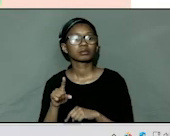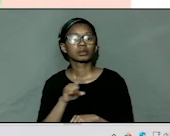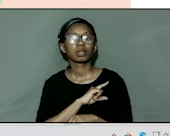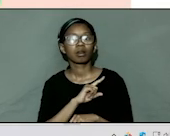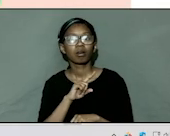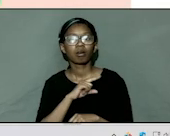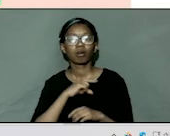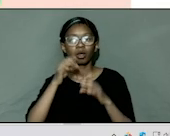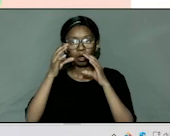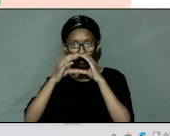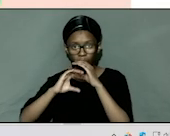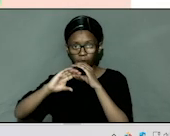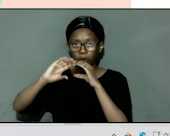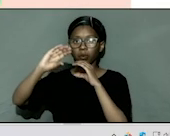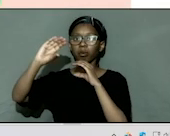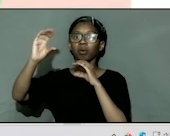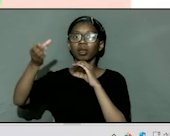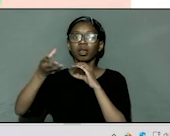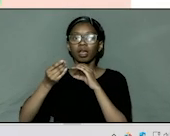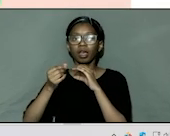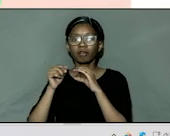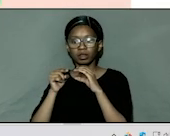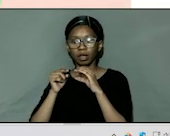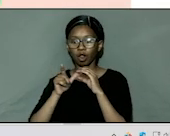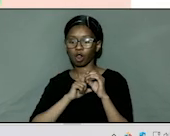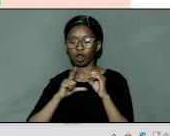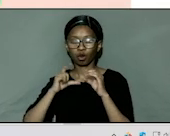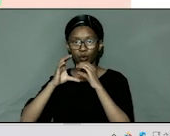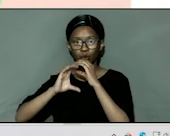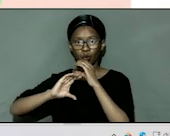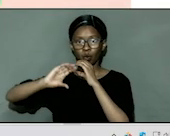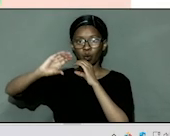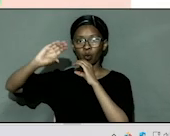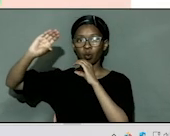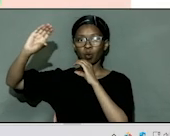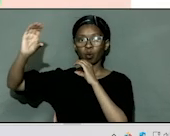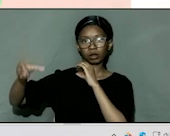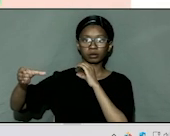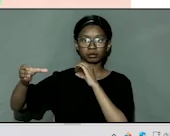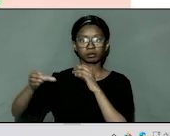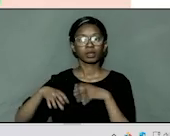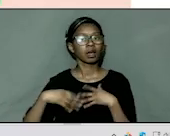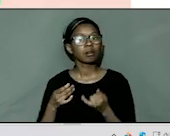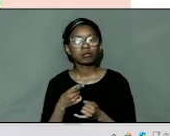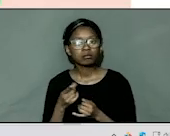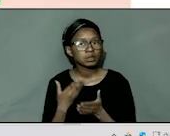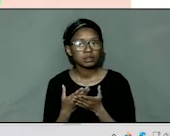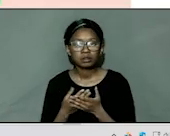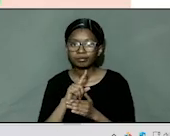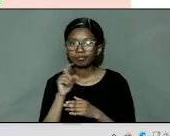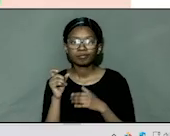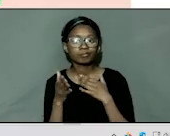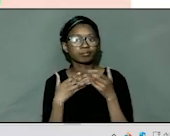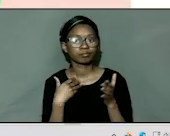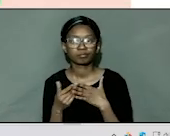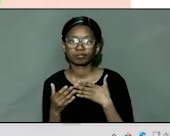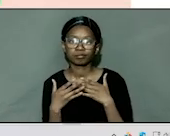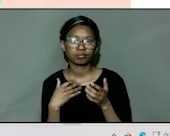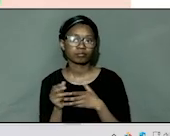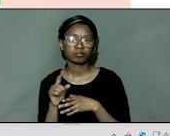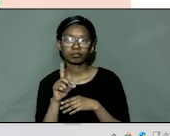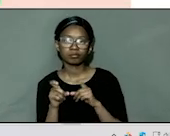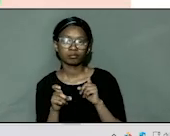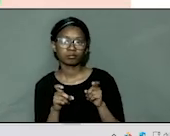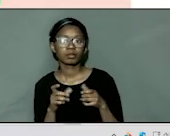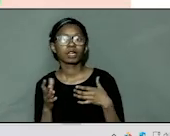elephants have a long what? A long trunk. So they can ask any question. So whenever that question